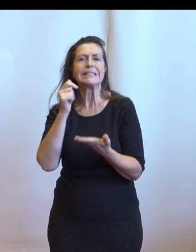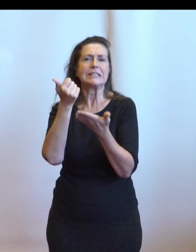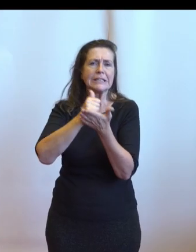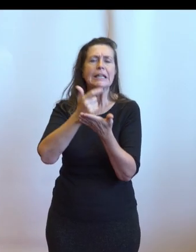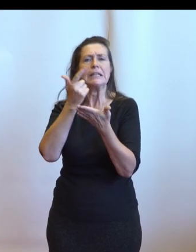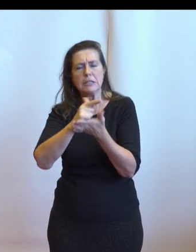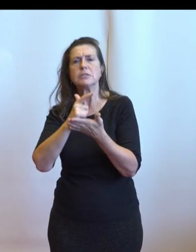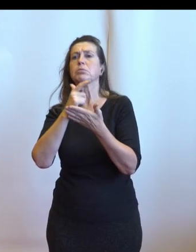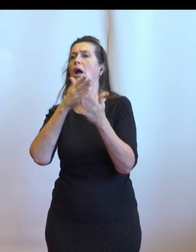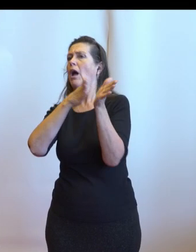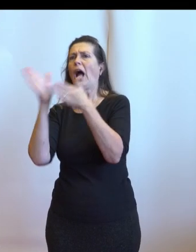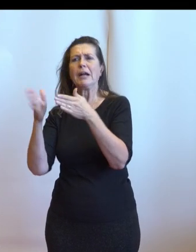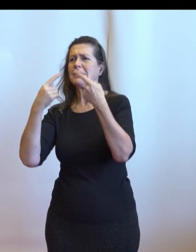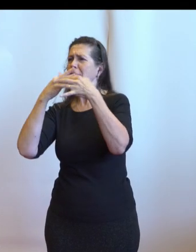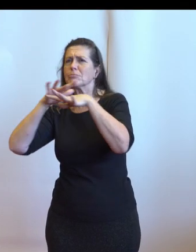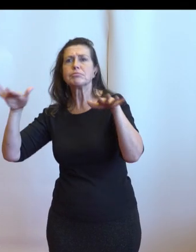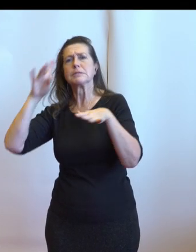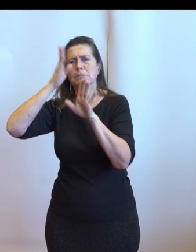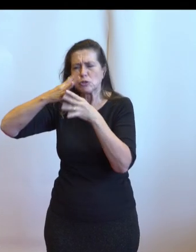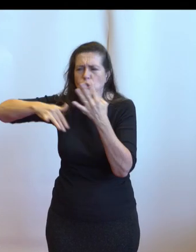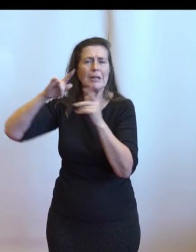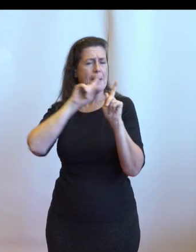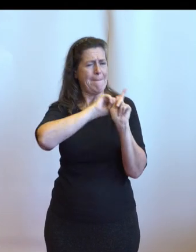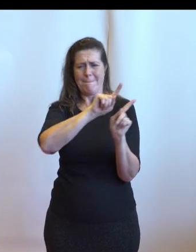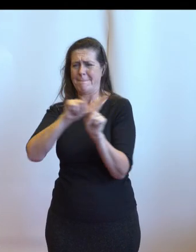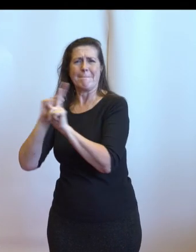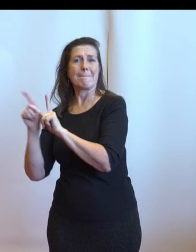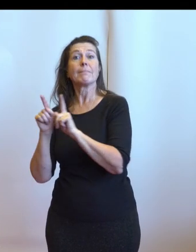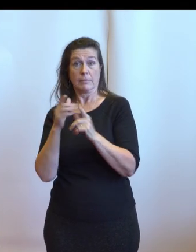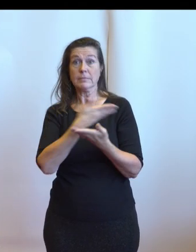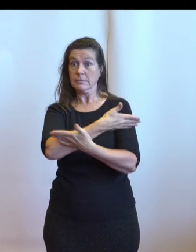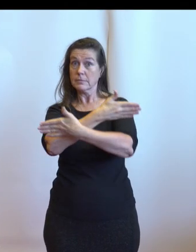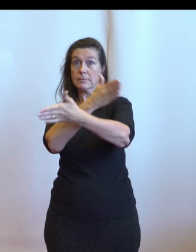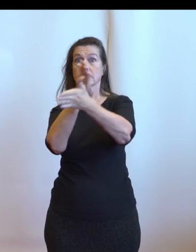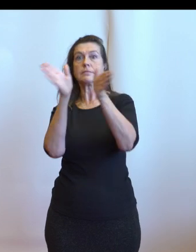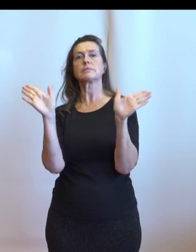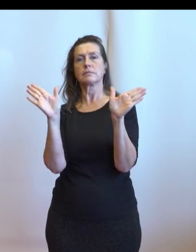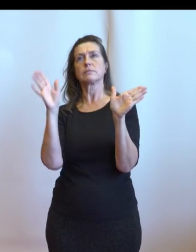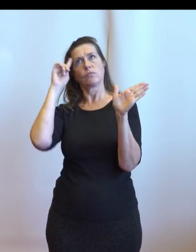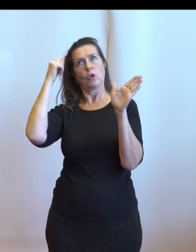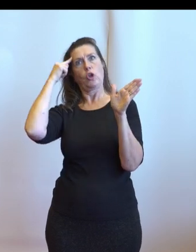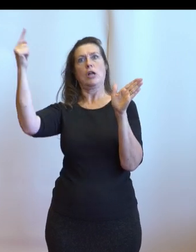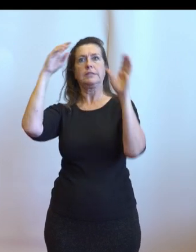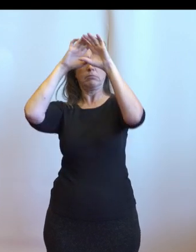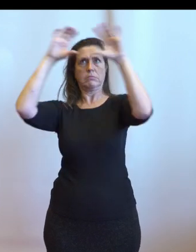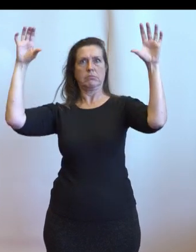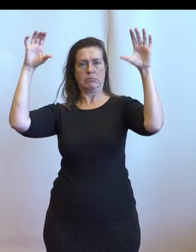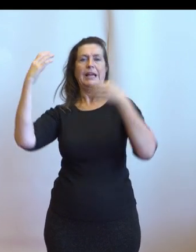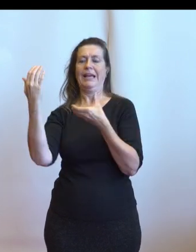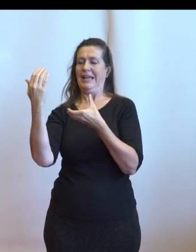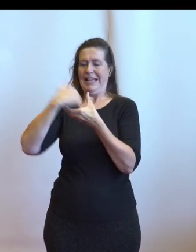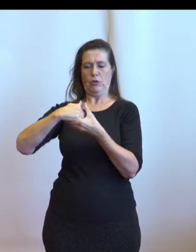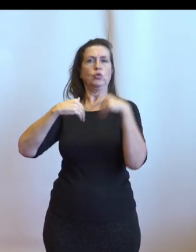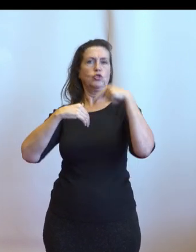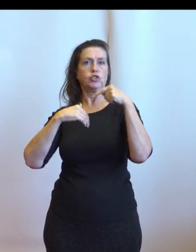cross-cultural people integration. So that's extremely important to put this topic in the context of broader inclusion. And as you see in inclusion